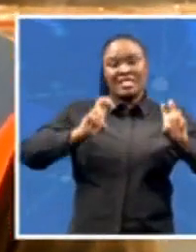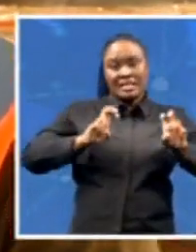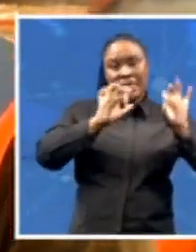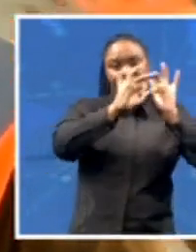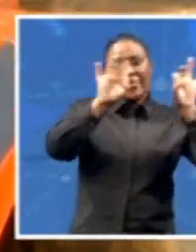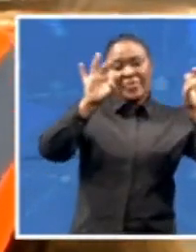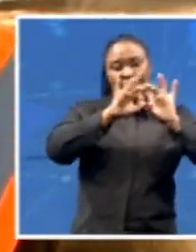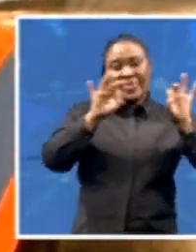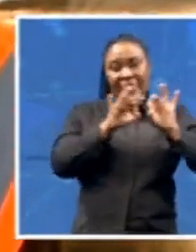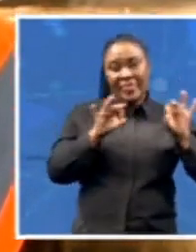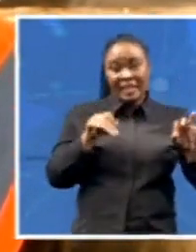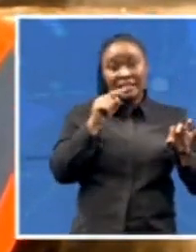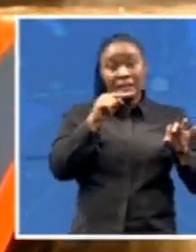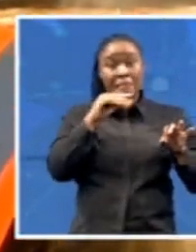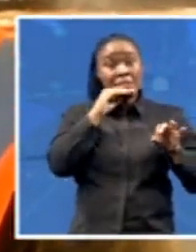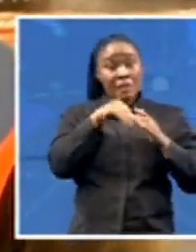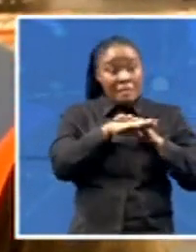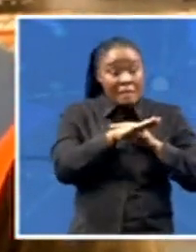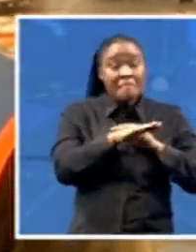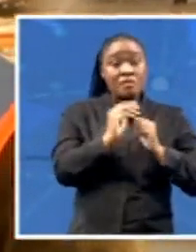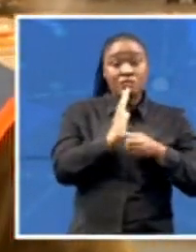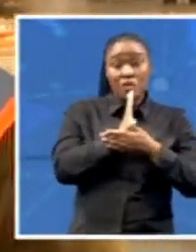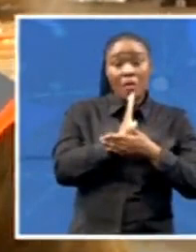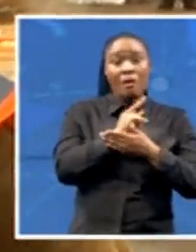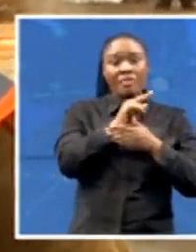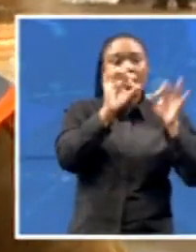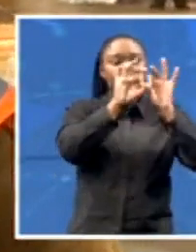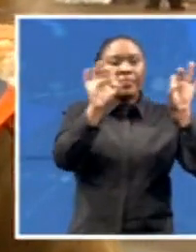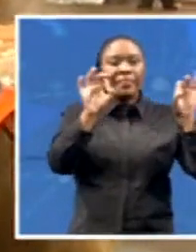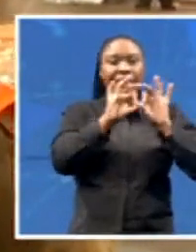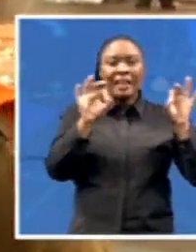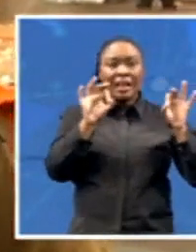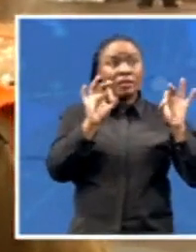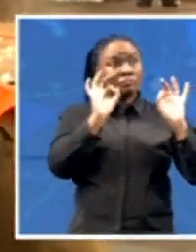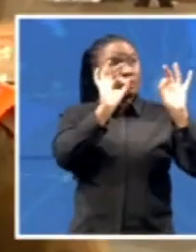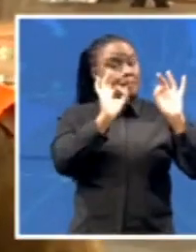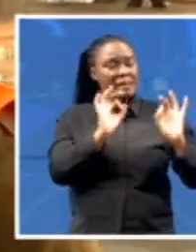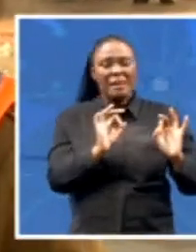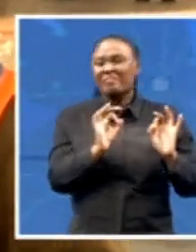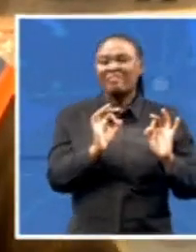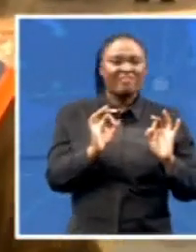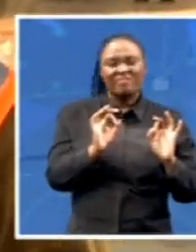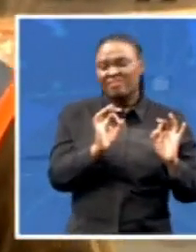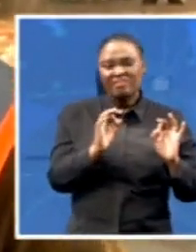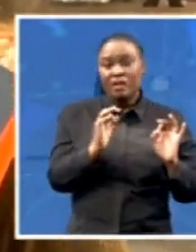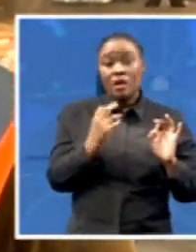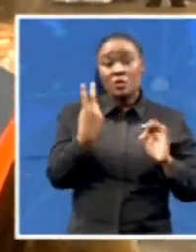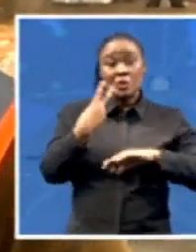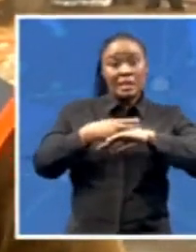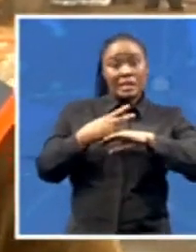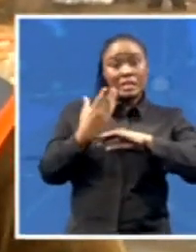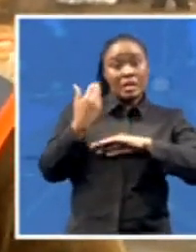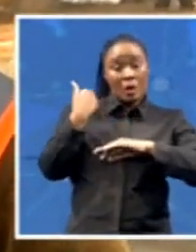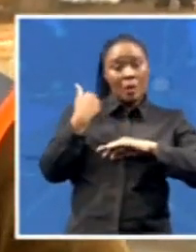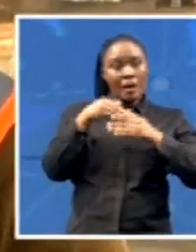are really compliant, the connections of the wiring, and we were not impressed really. What we saw 2 days ago, the same conditions are still